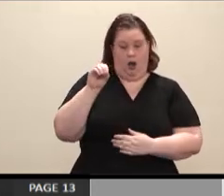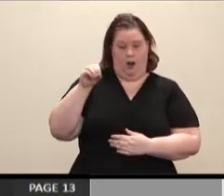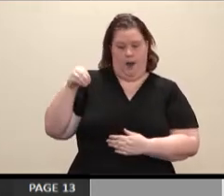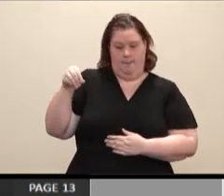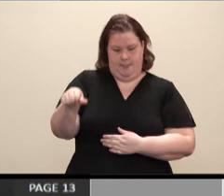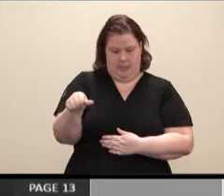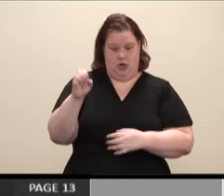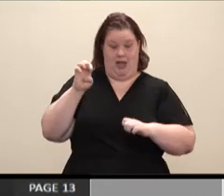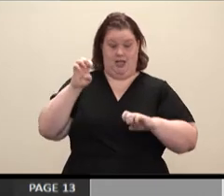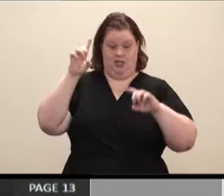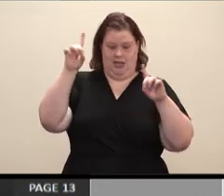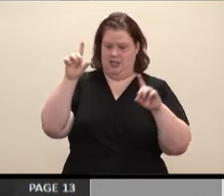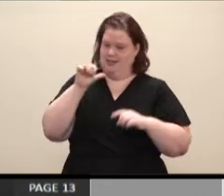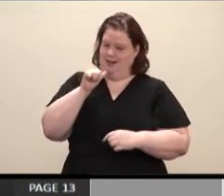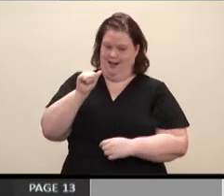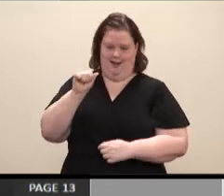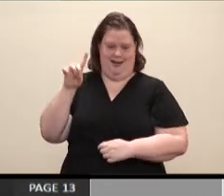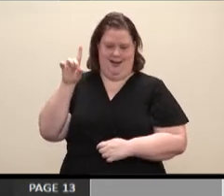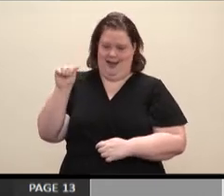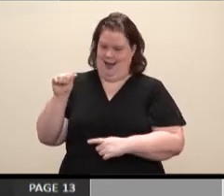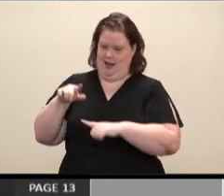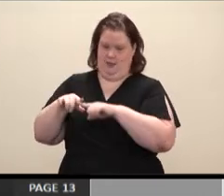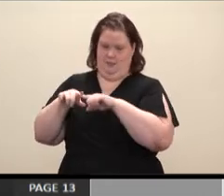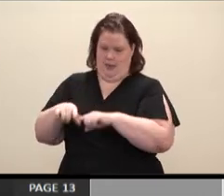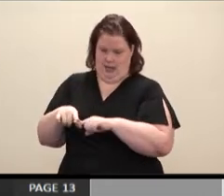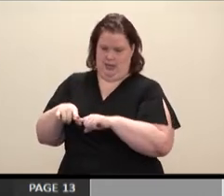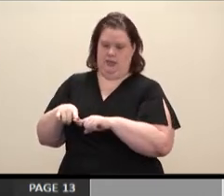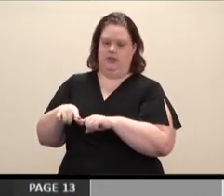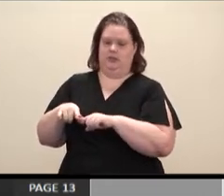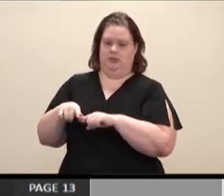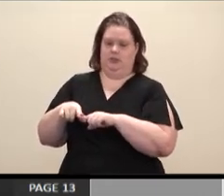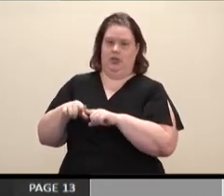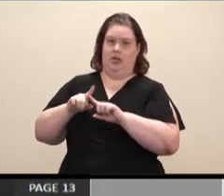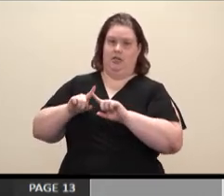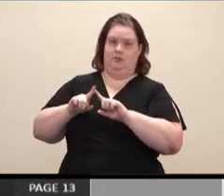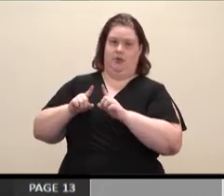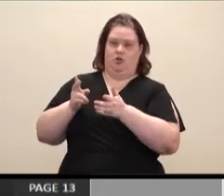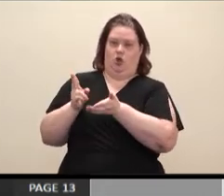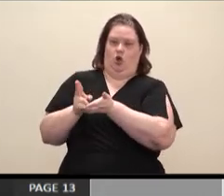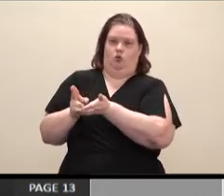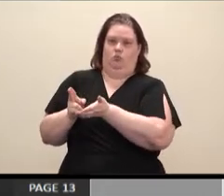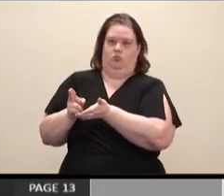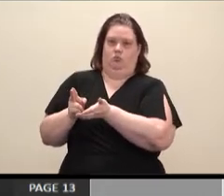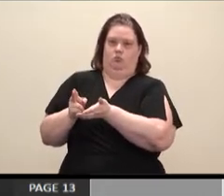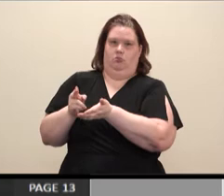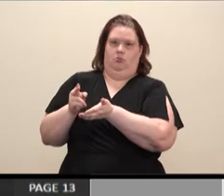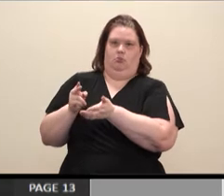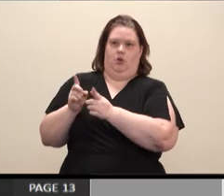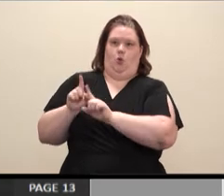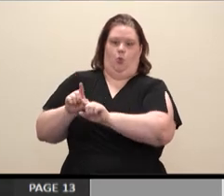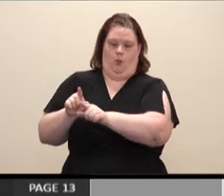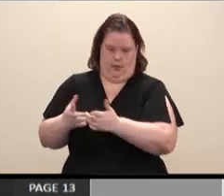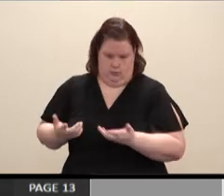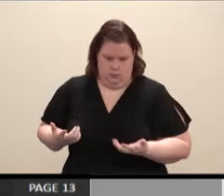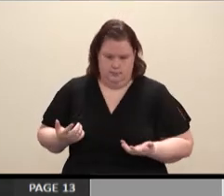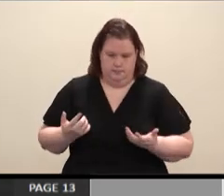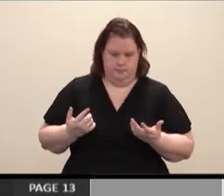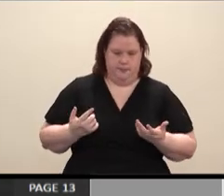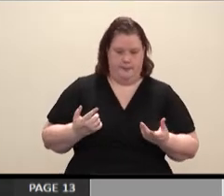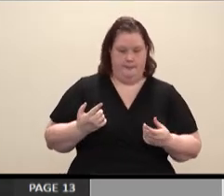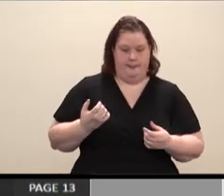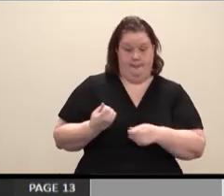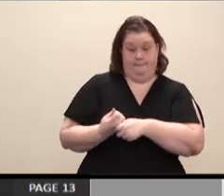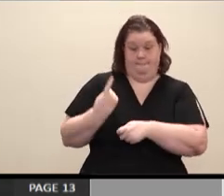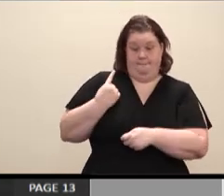not ADA-based, it's a student count. And so they have extended the hold harmless. Since last year was the first year they